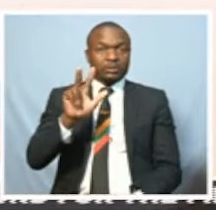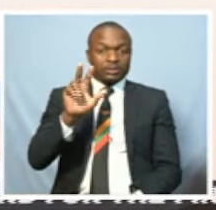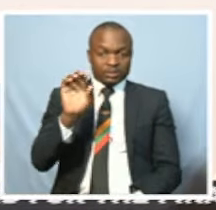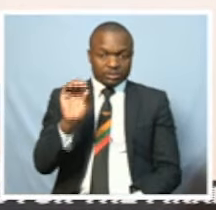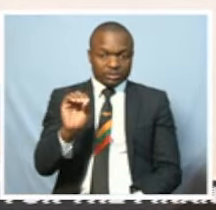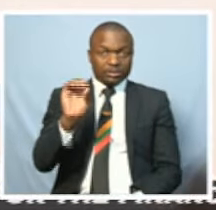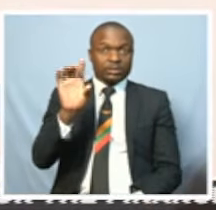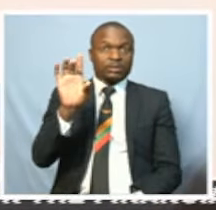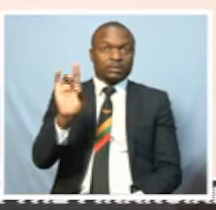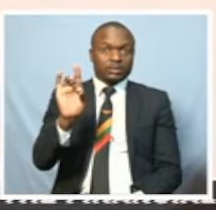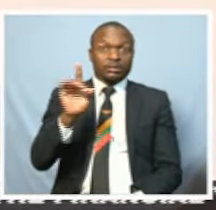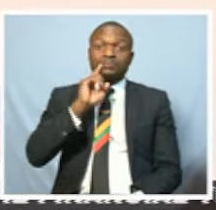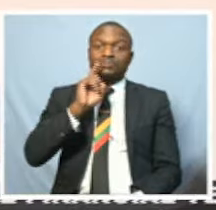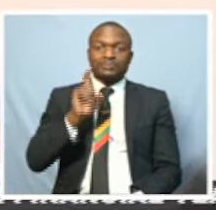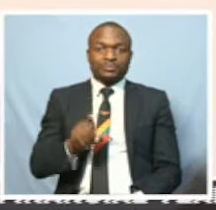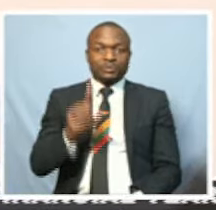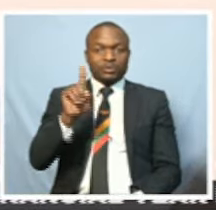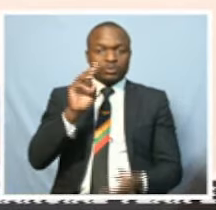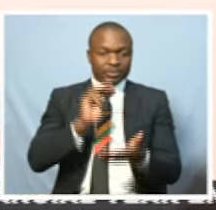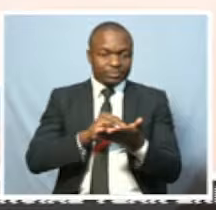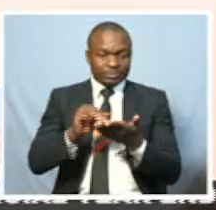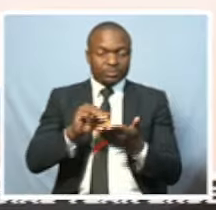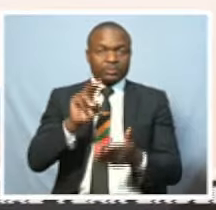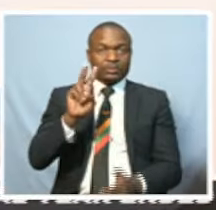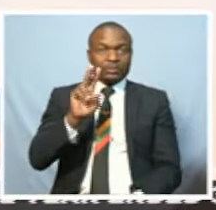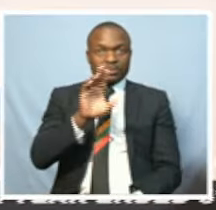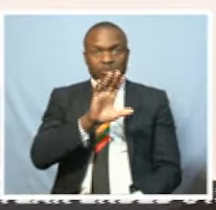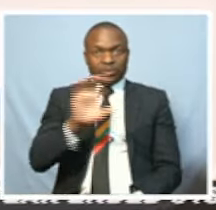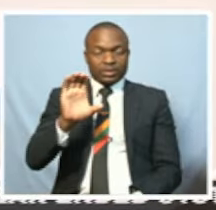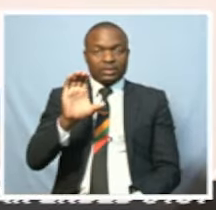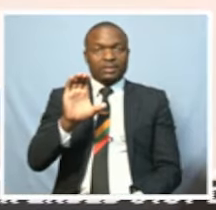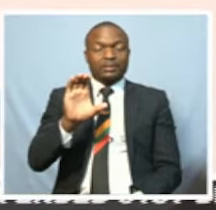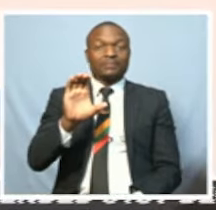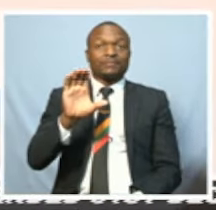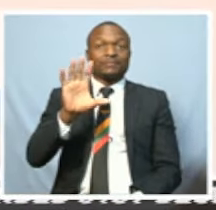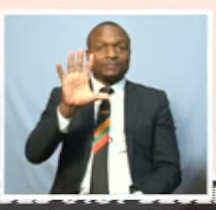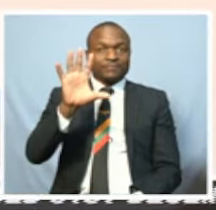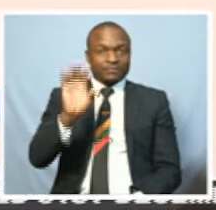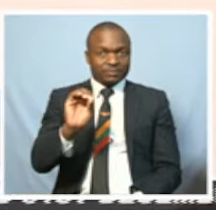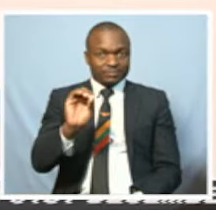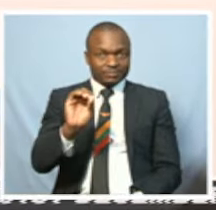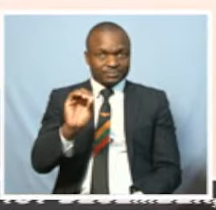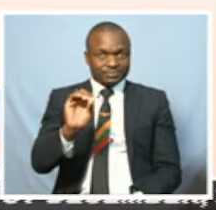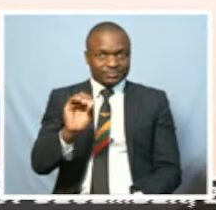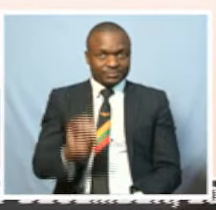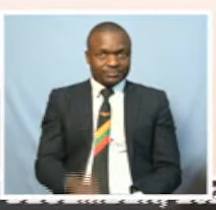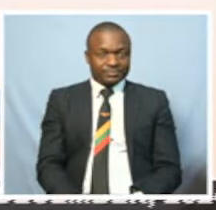1,003,308. It must be 1,250,000.